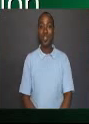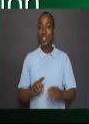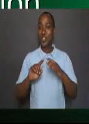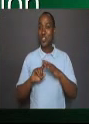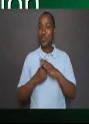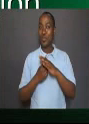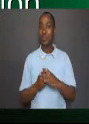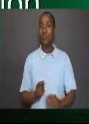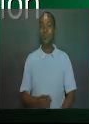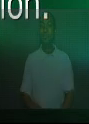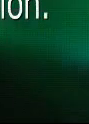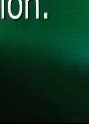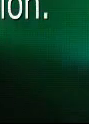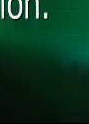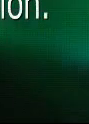Begin.